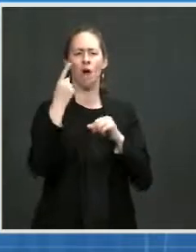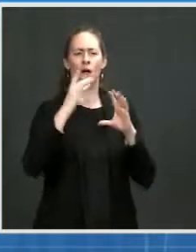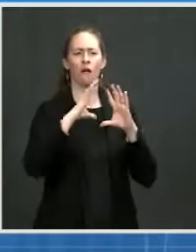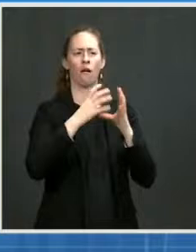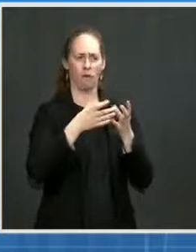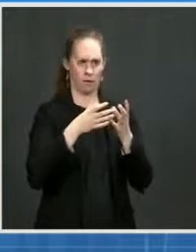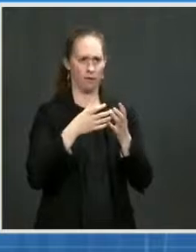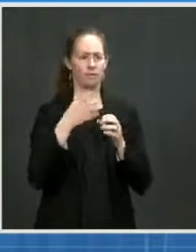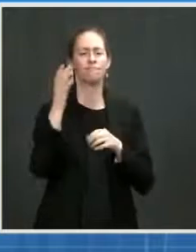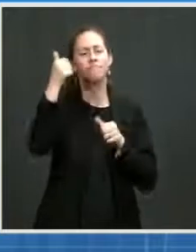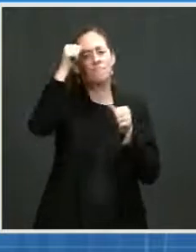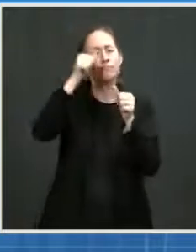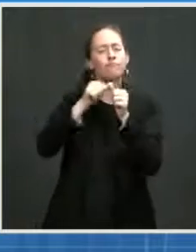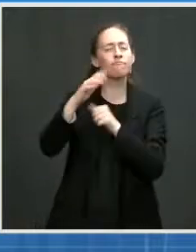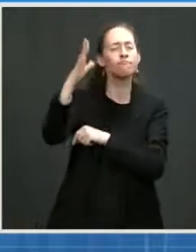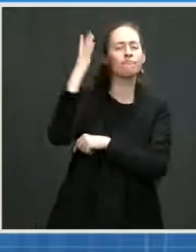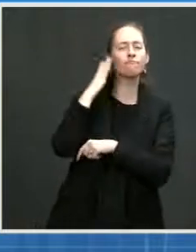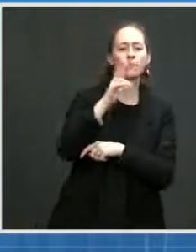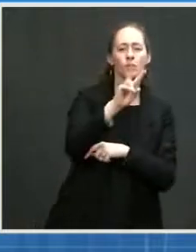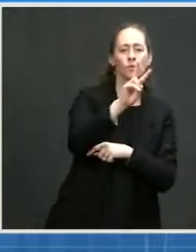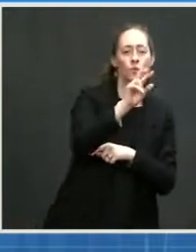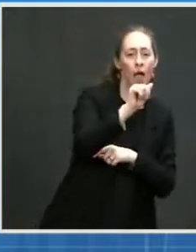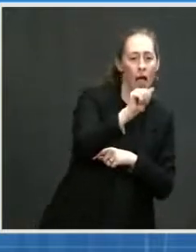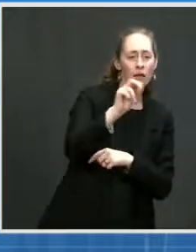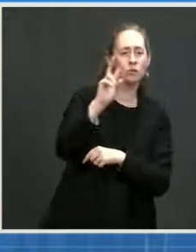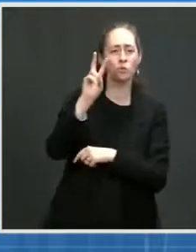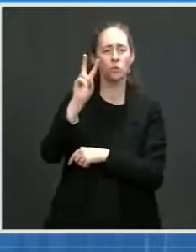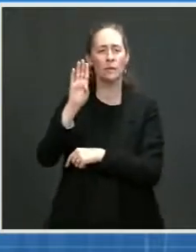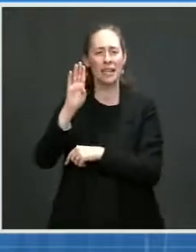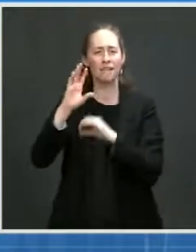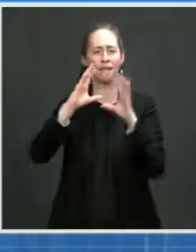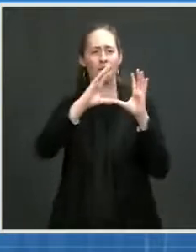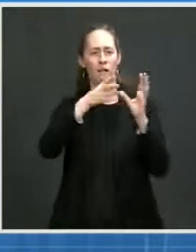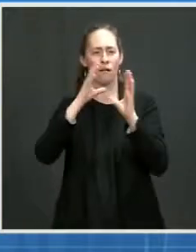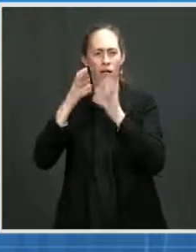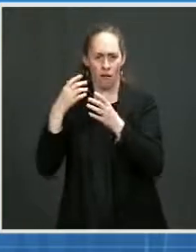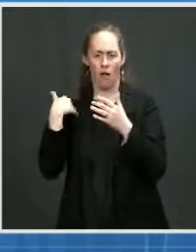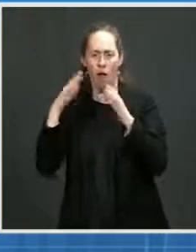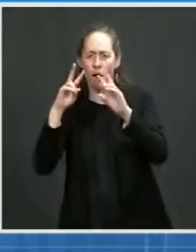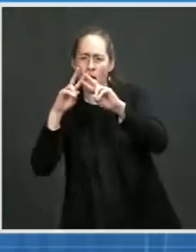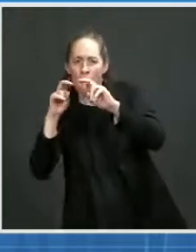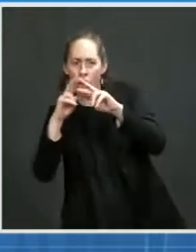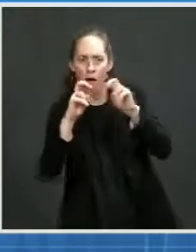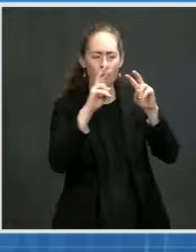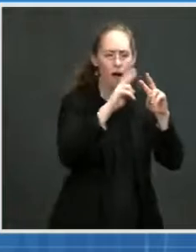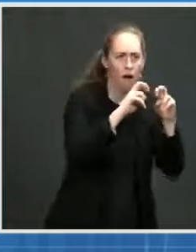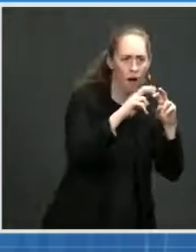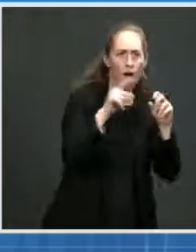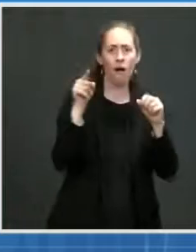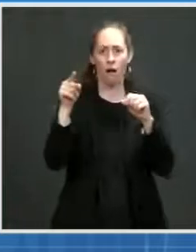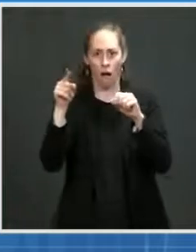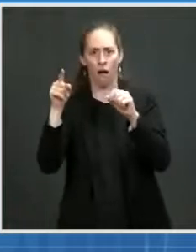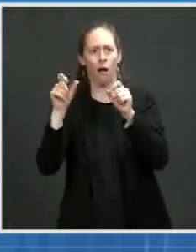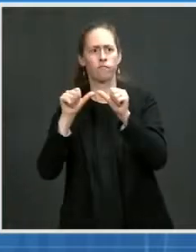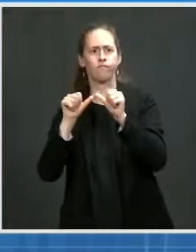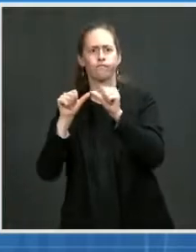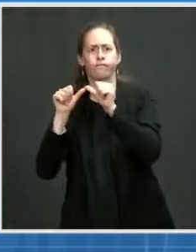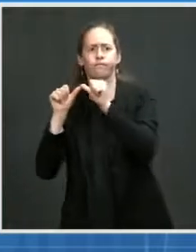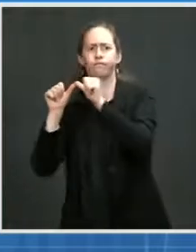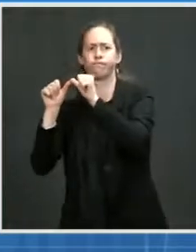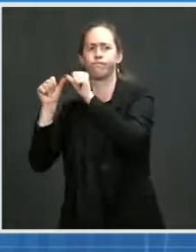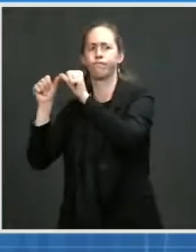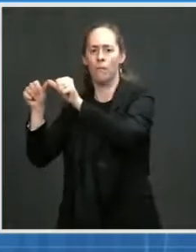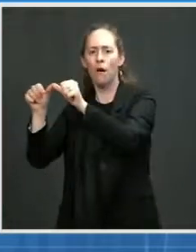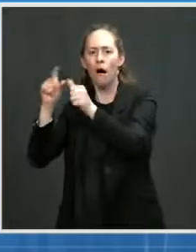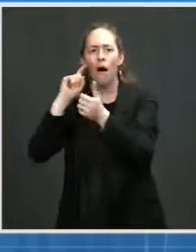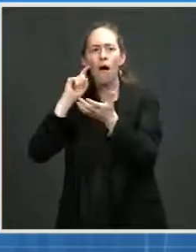determine from them when they go below that level. That could be several months, that could be a year or more. We don't know the answer